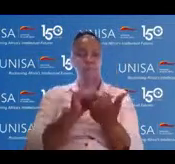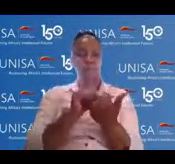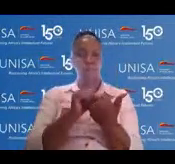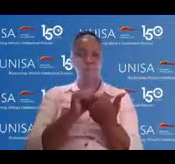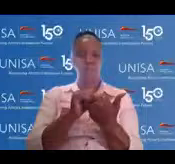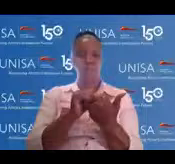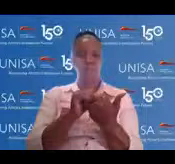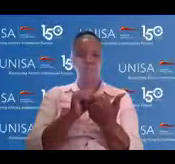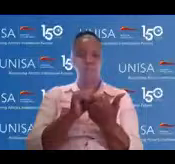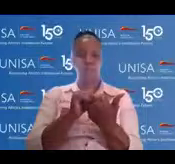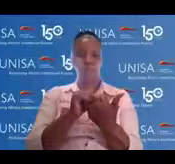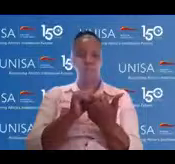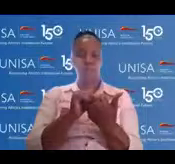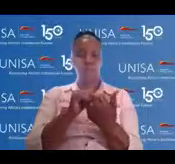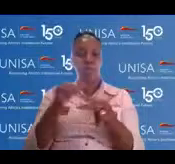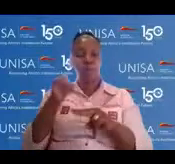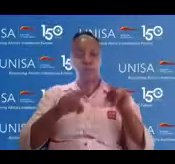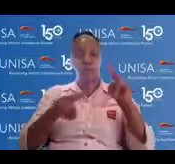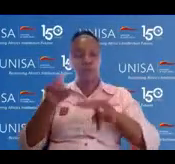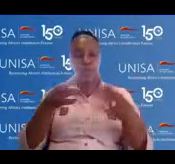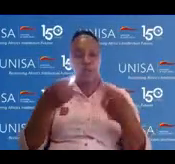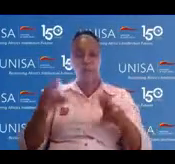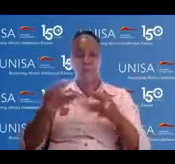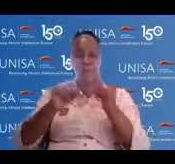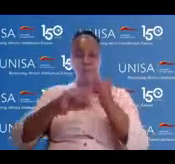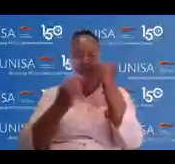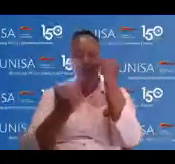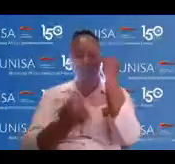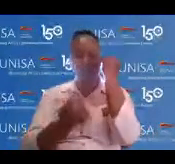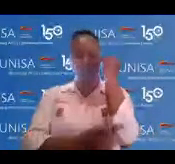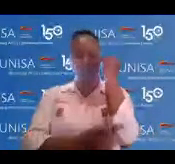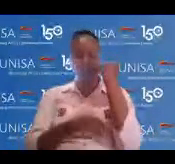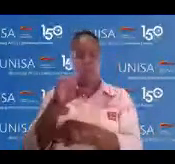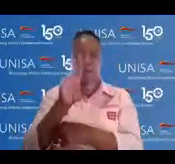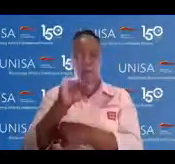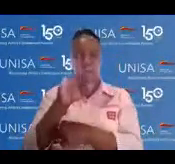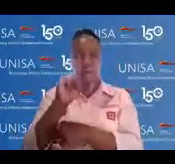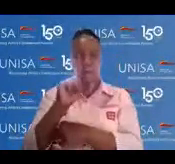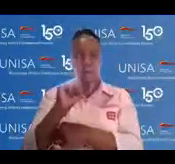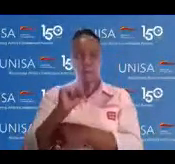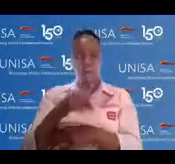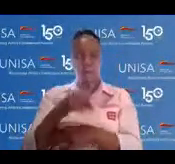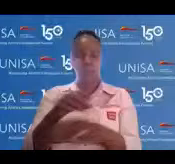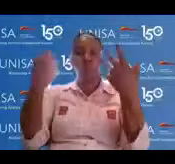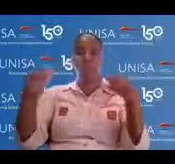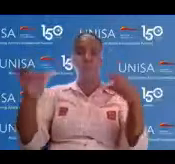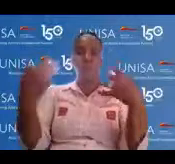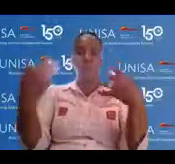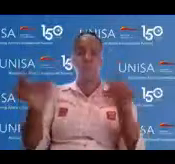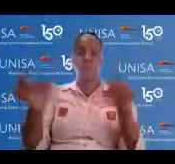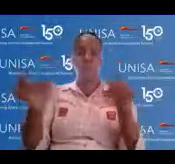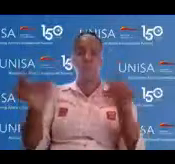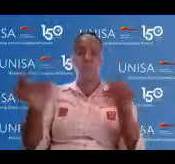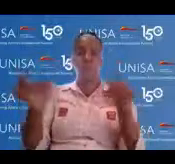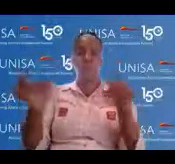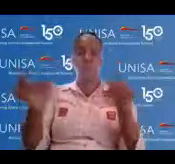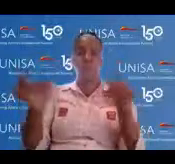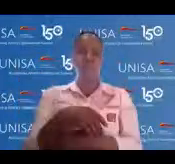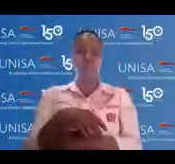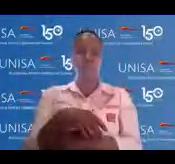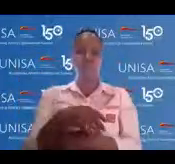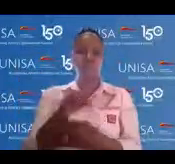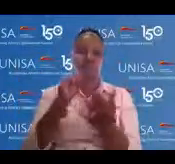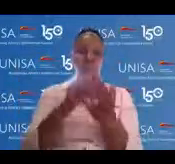proctoring tools, this is the last one, Iris. Very importantly, what I suggest when you set this up, visit